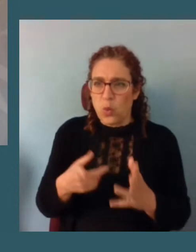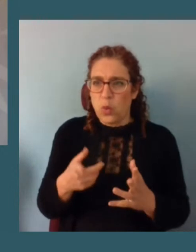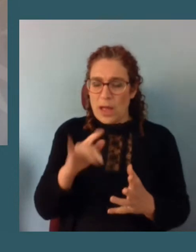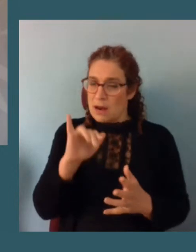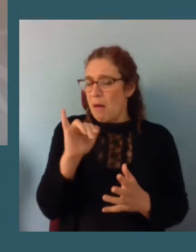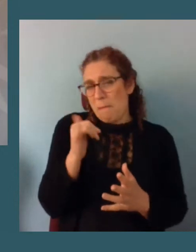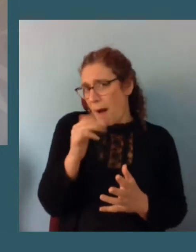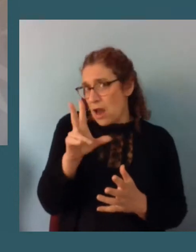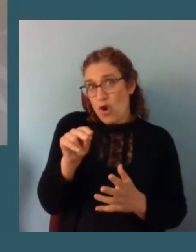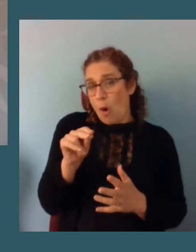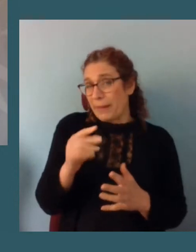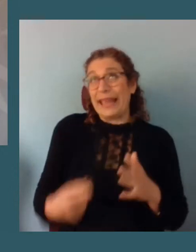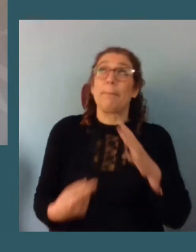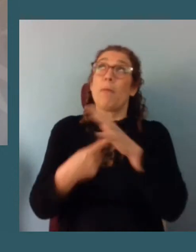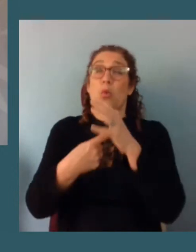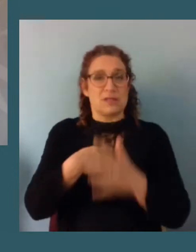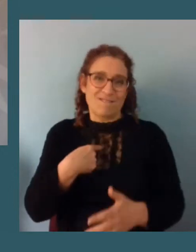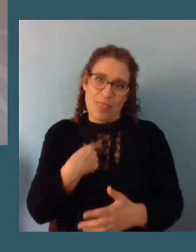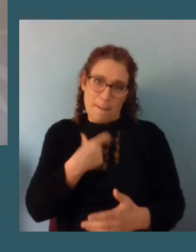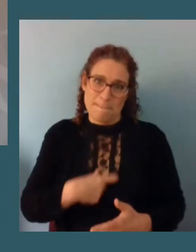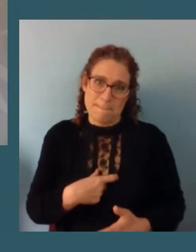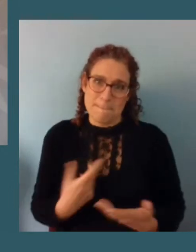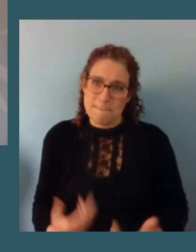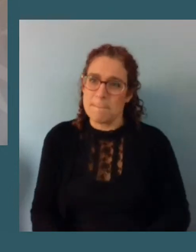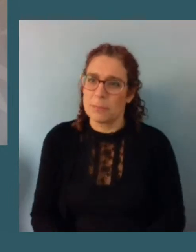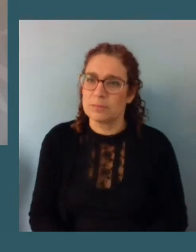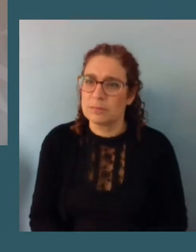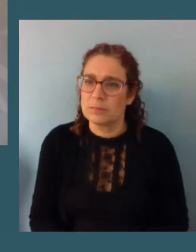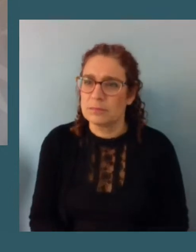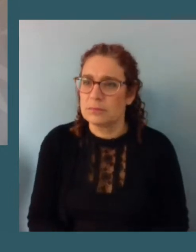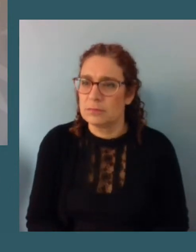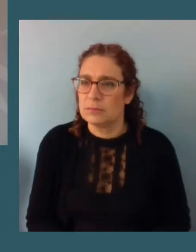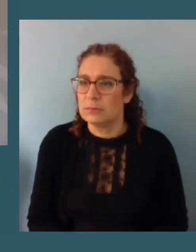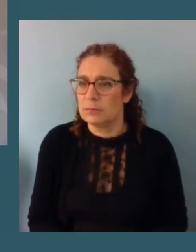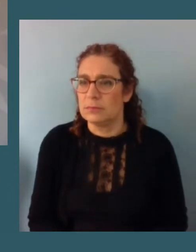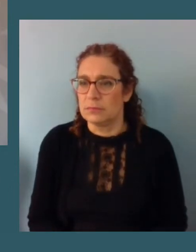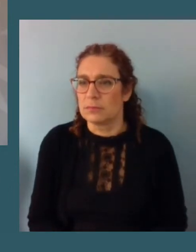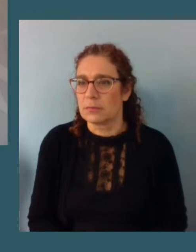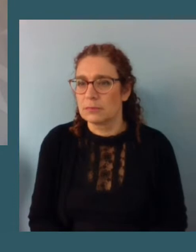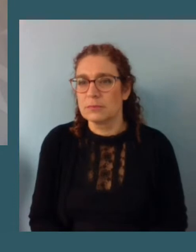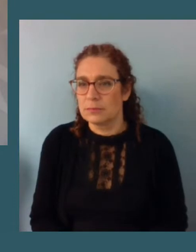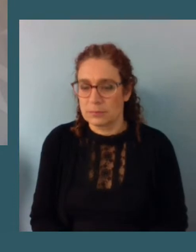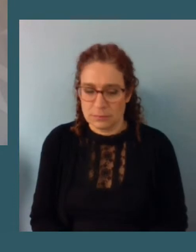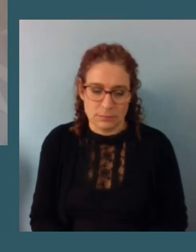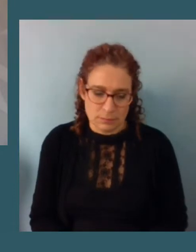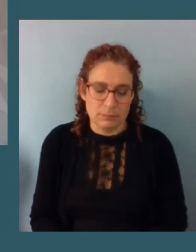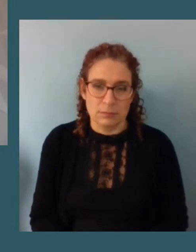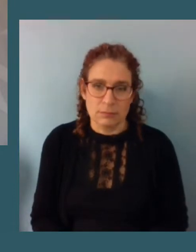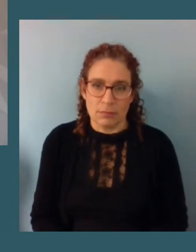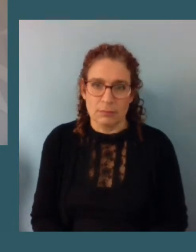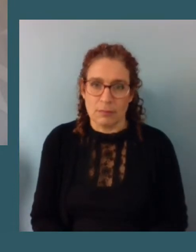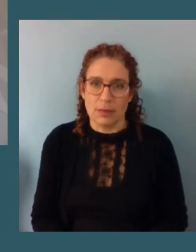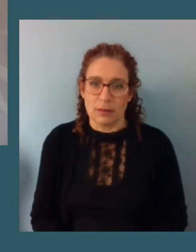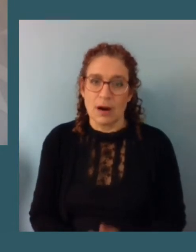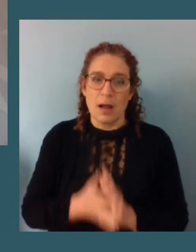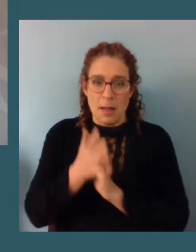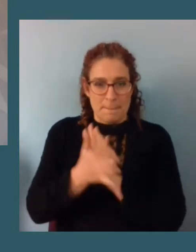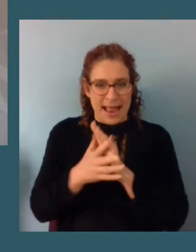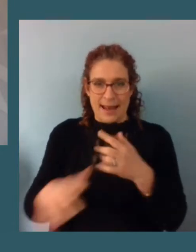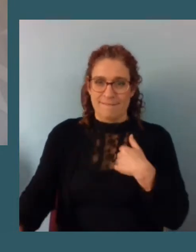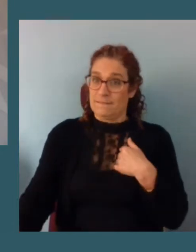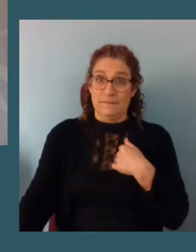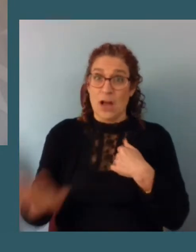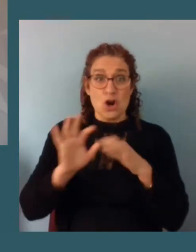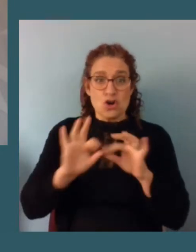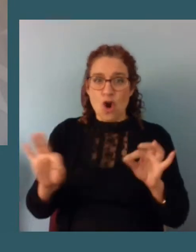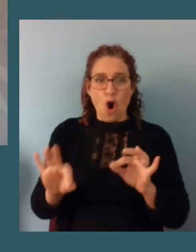high on their priority list. No, absolutely. And if it's not high priority to then go and do that, it's putting them